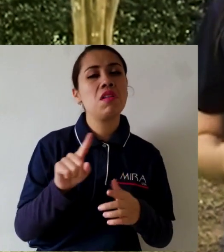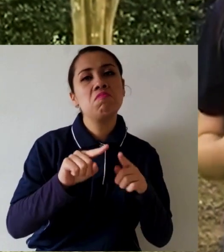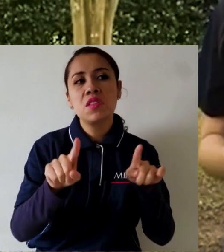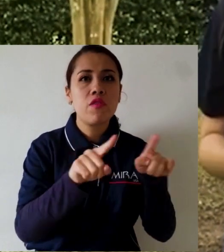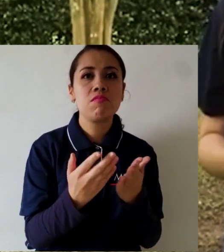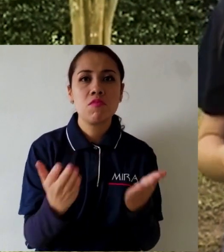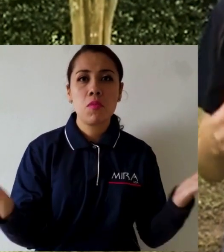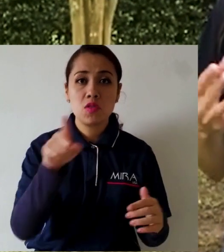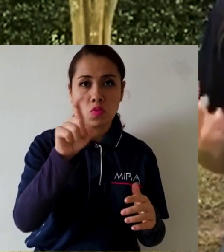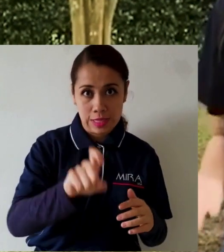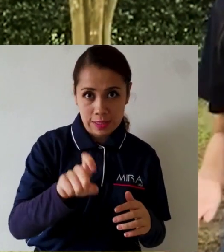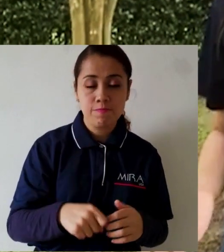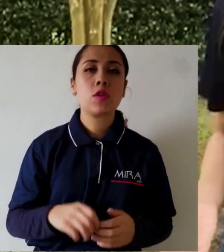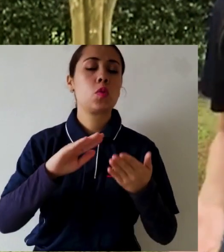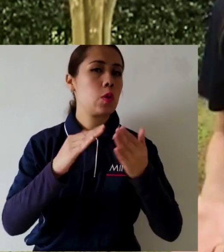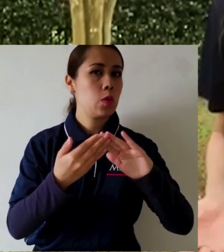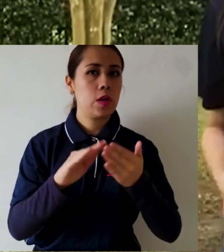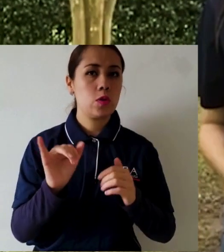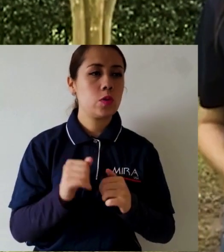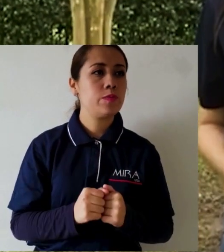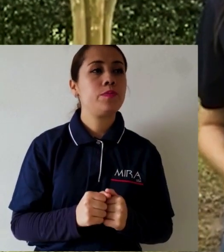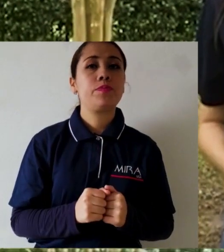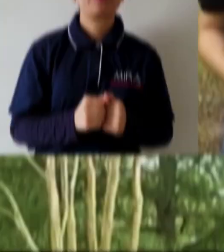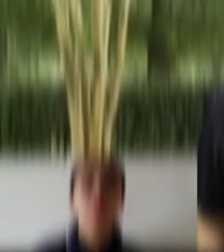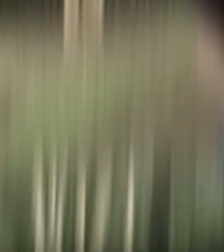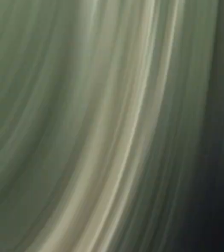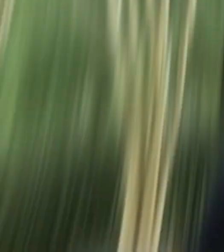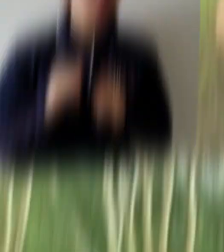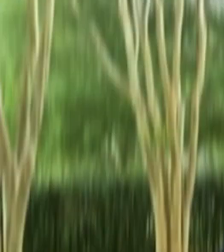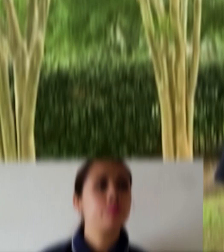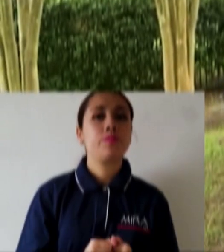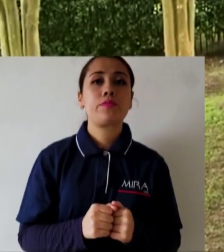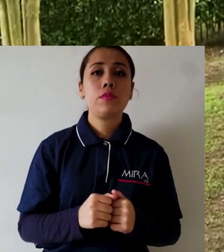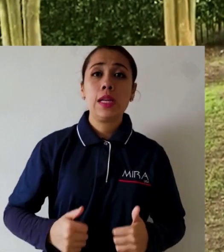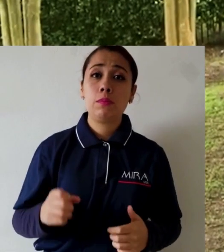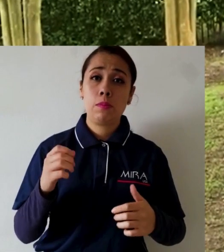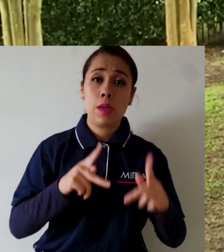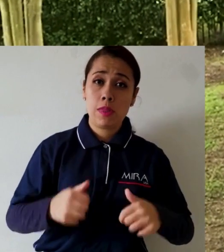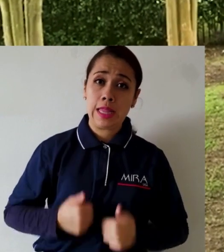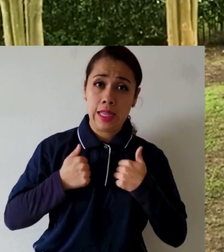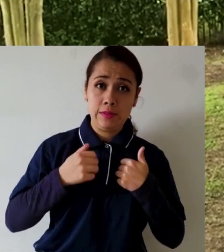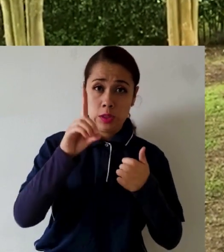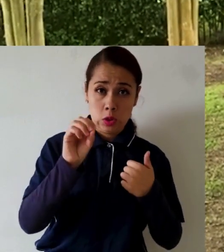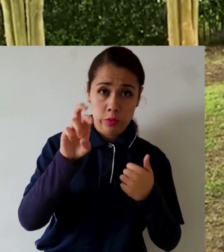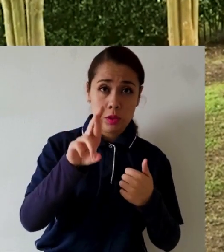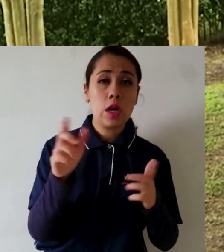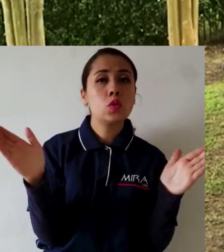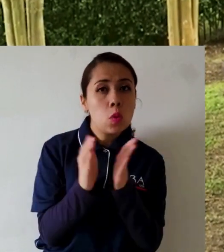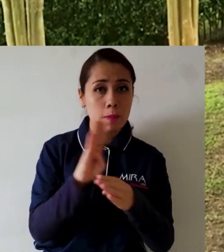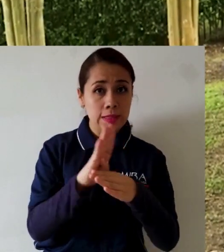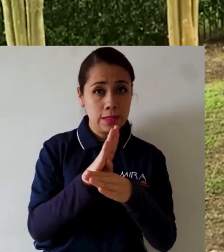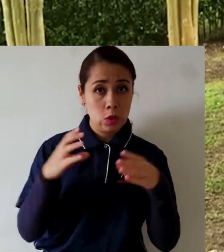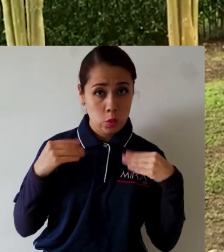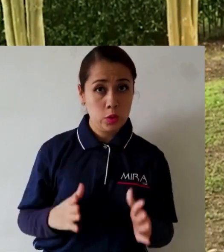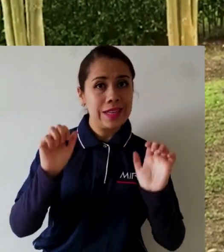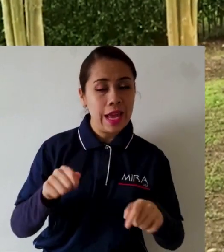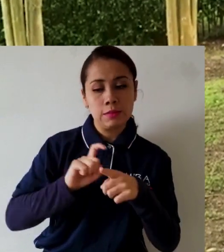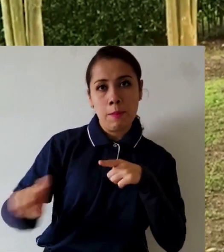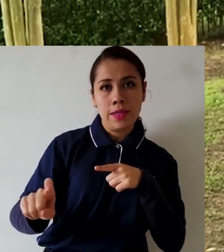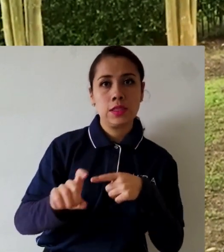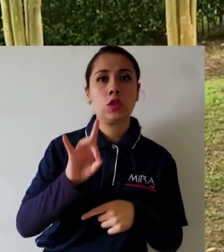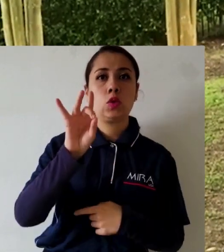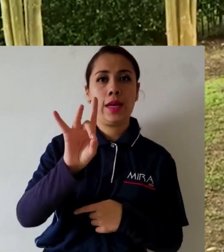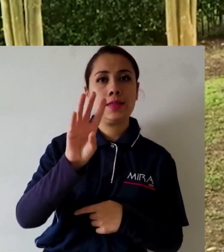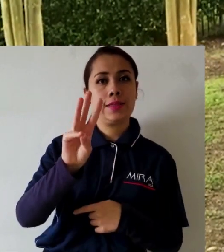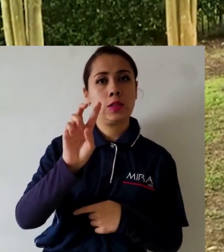food, clothes, and other elements to the community. Residents and small businesses can send a text